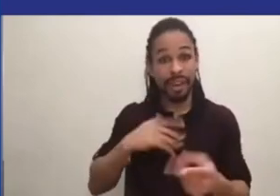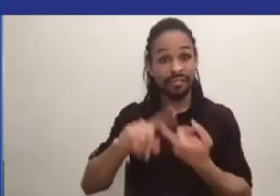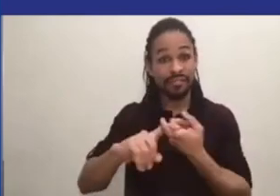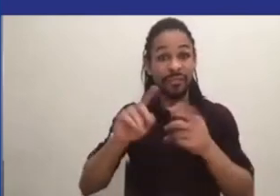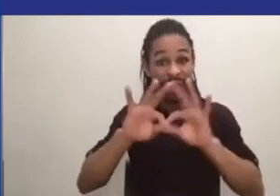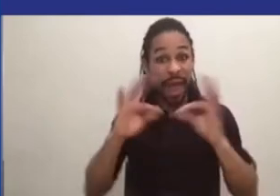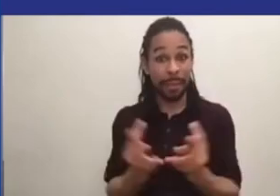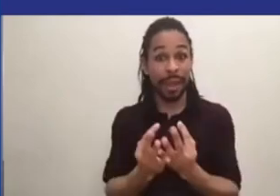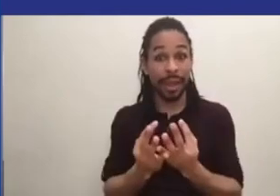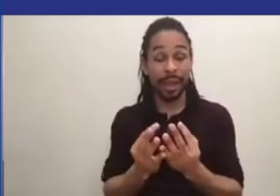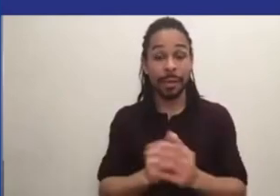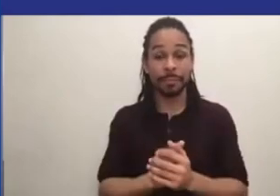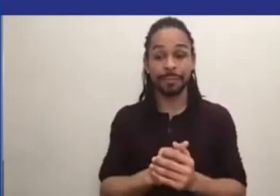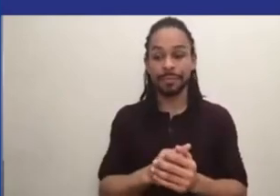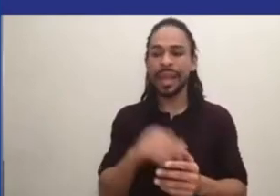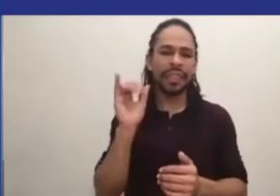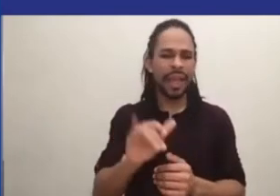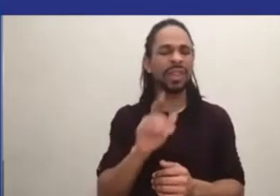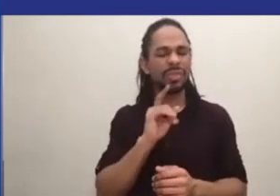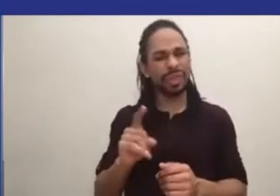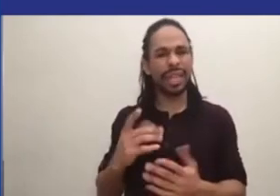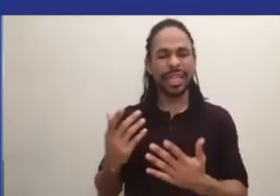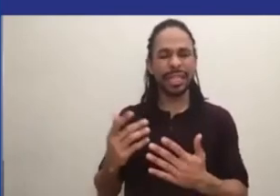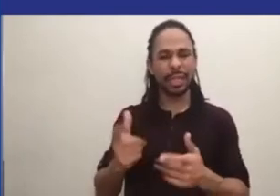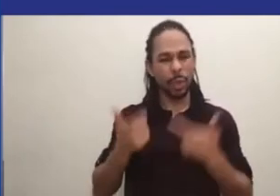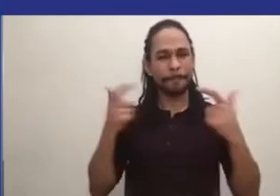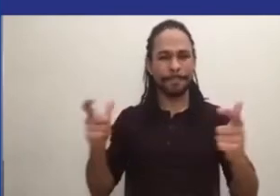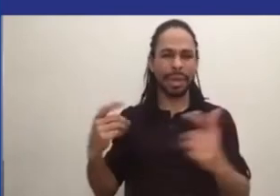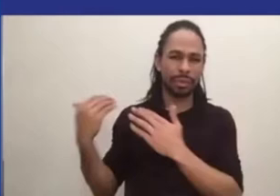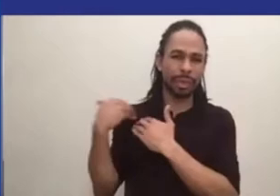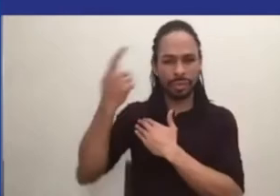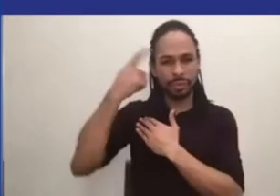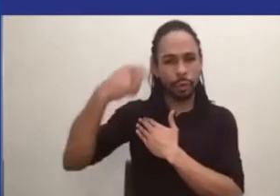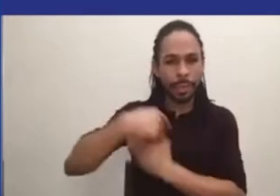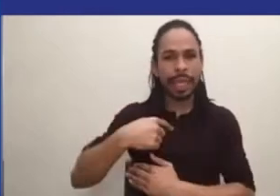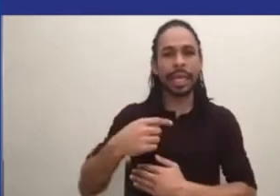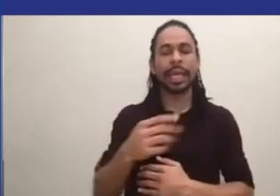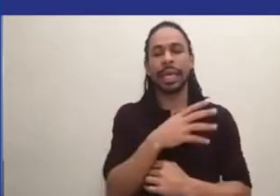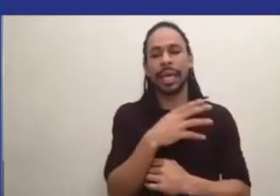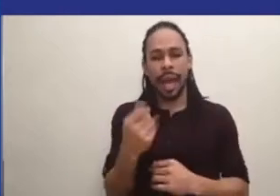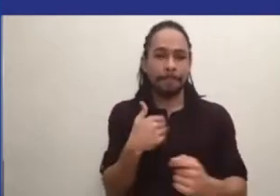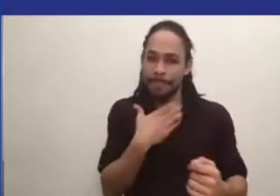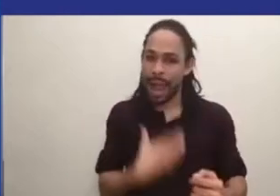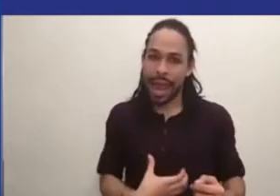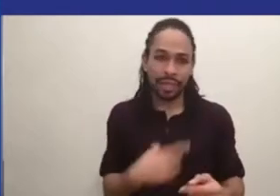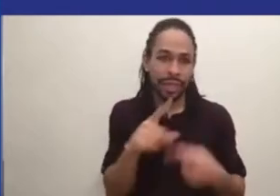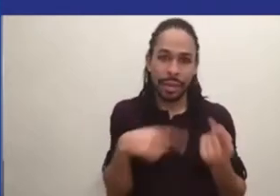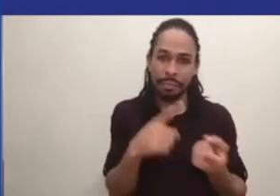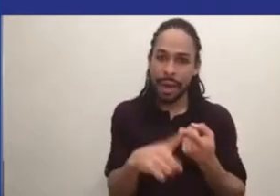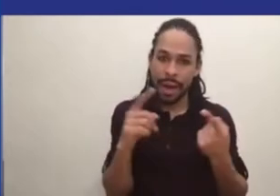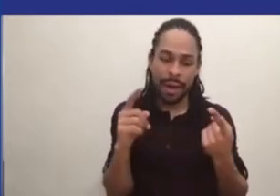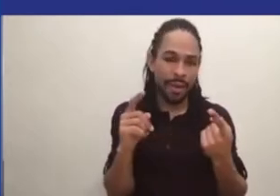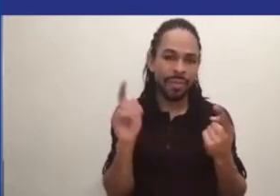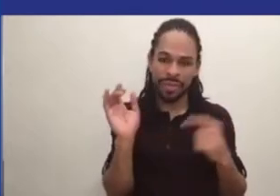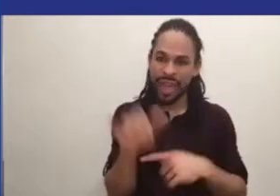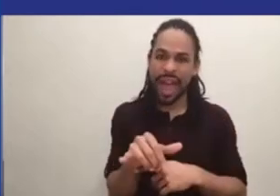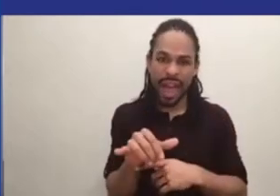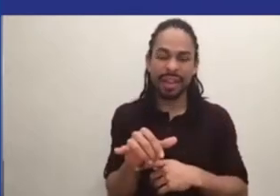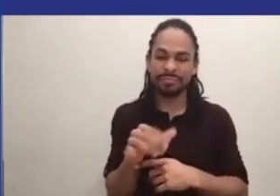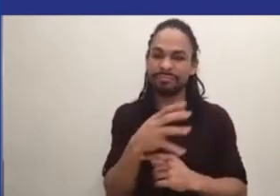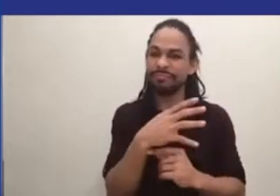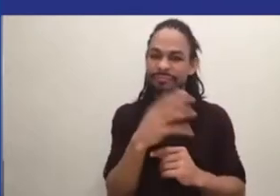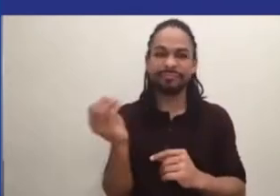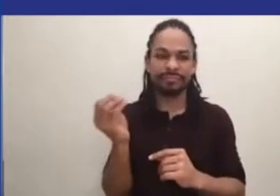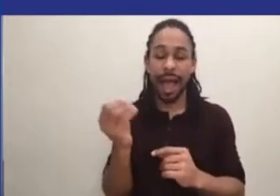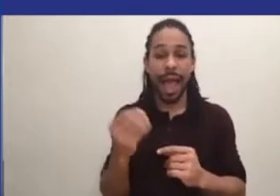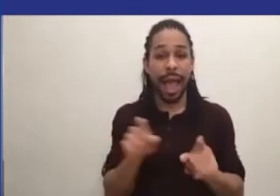that weighs heavy on me, and that's definitely something that I'm very passionate about, being whole and identifying myself as